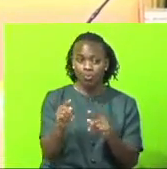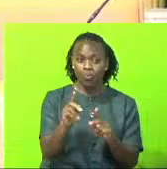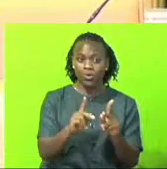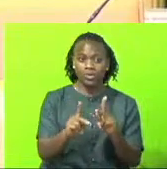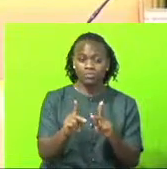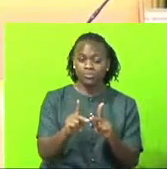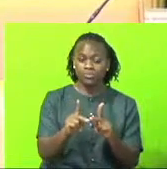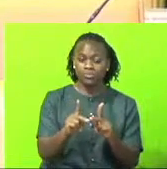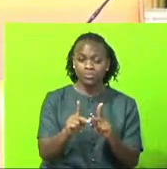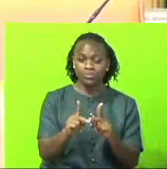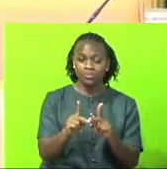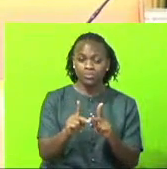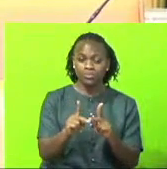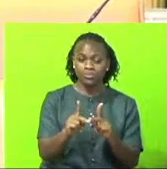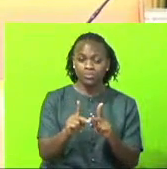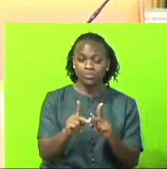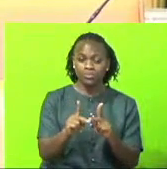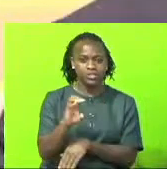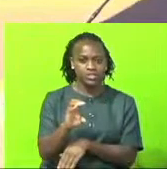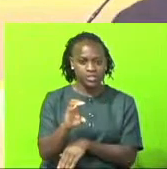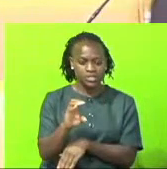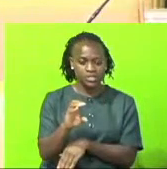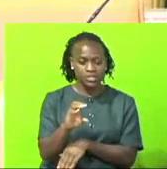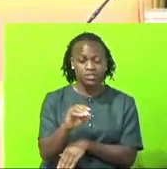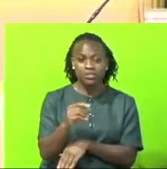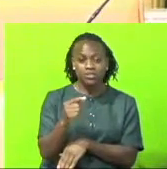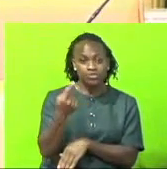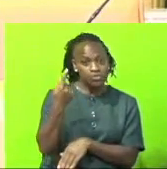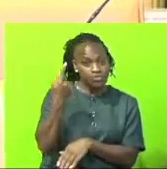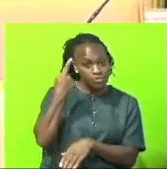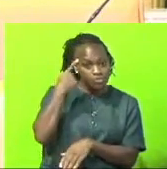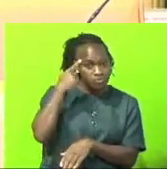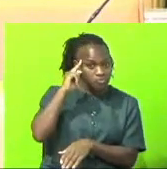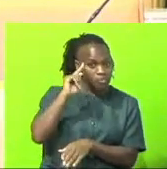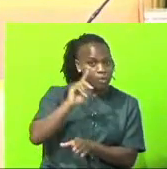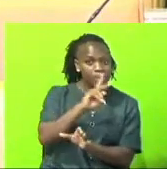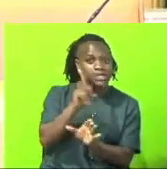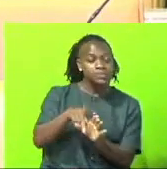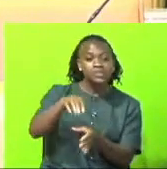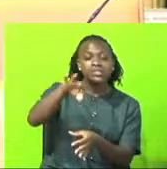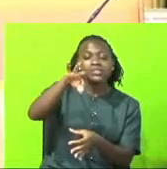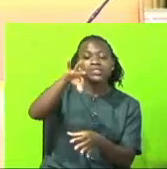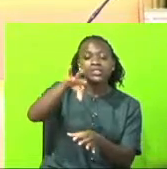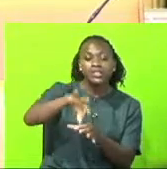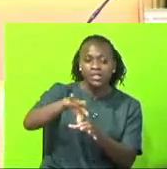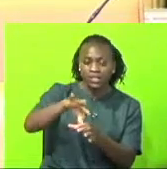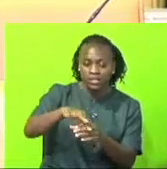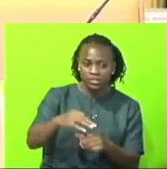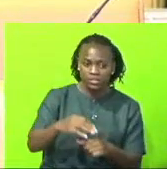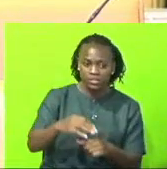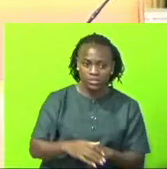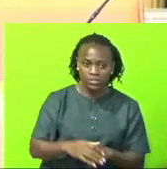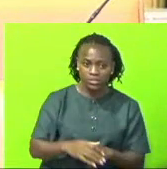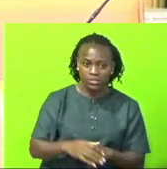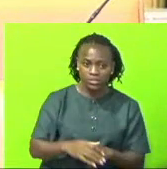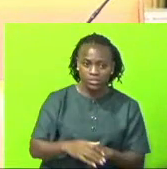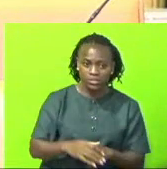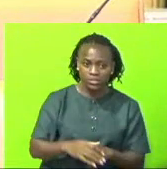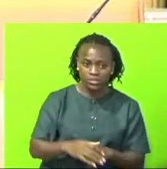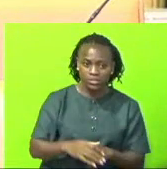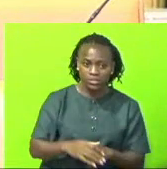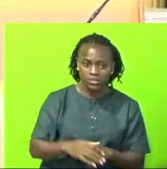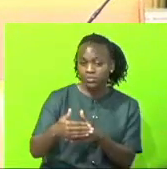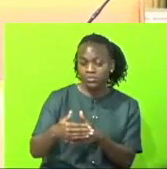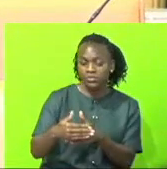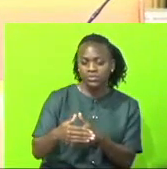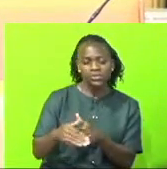Electoral Commission to contest in an election. The processes that happen under Regulation 14, Mr.